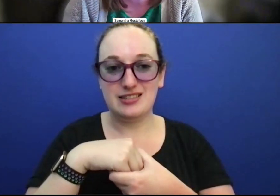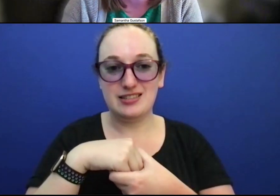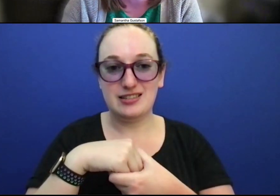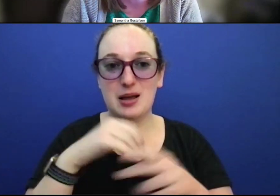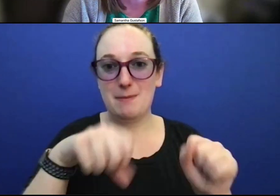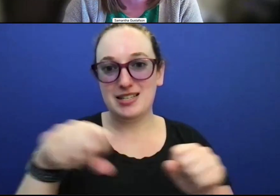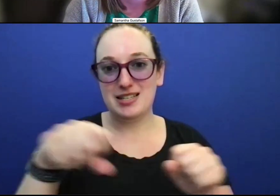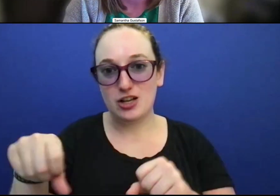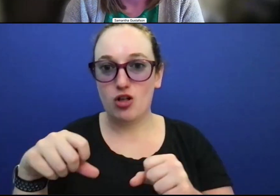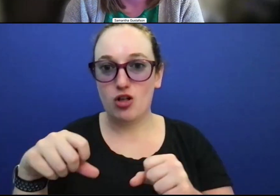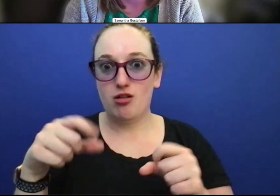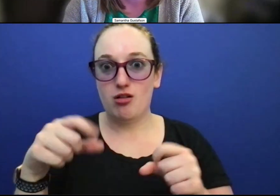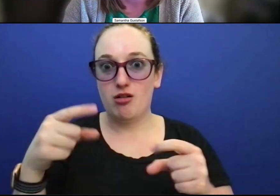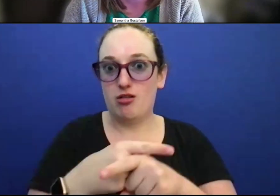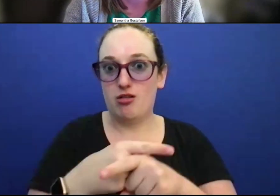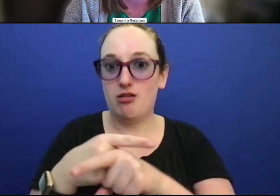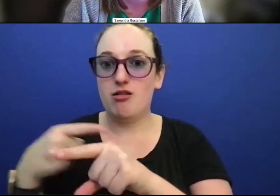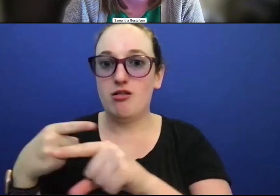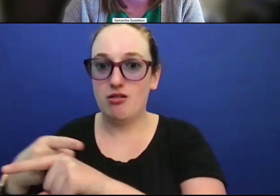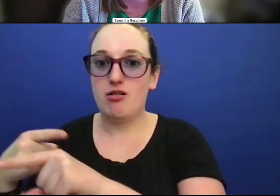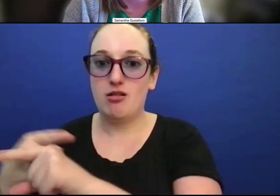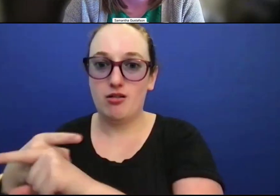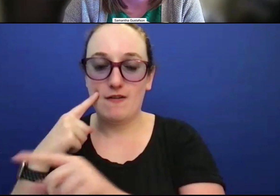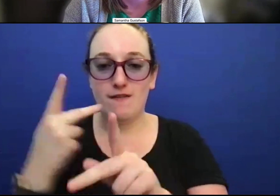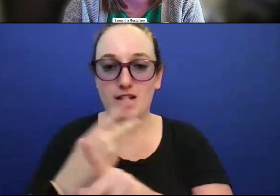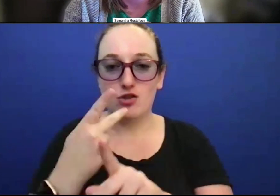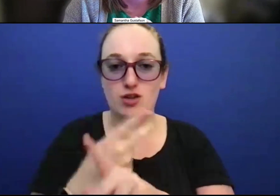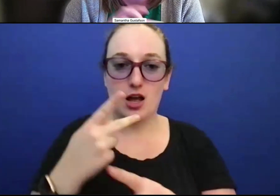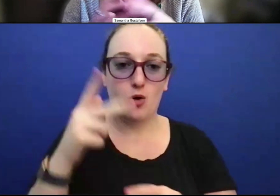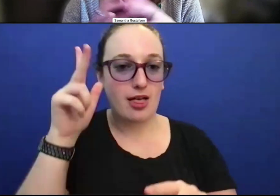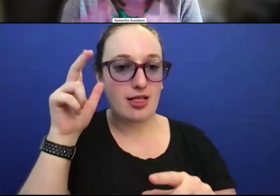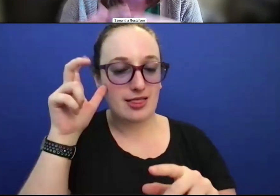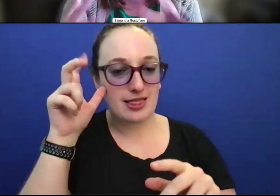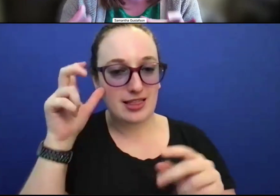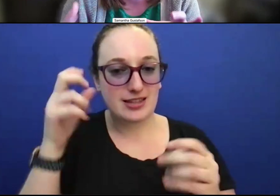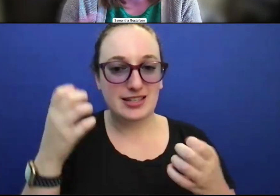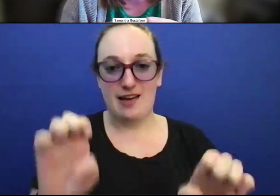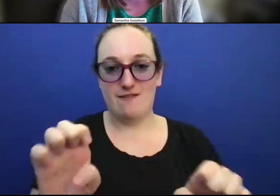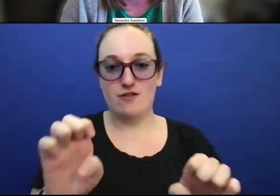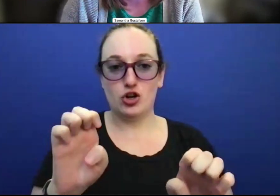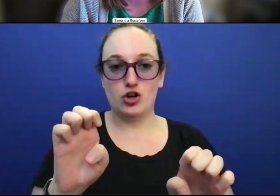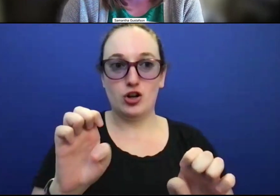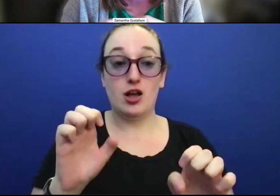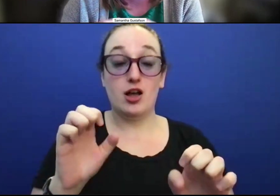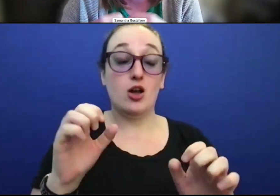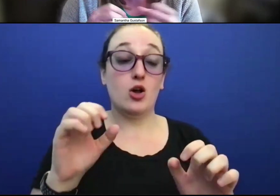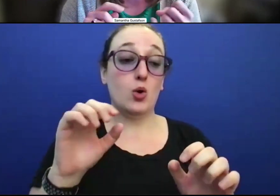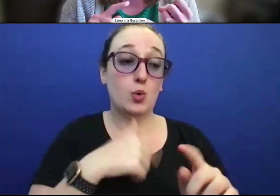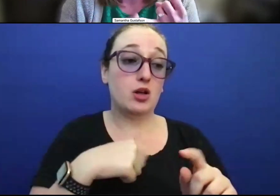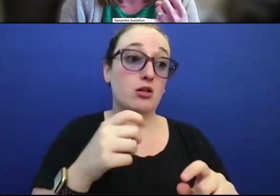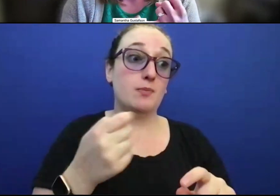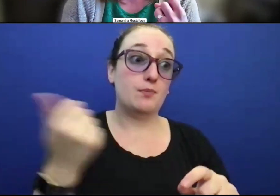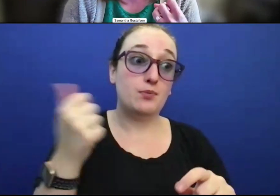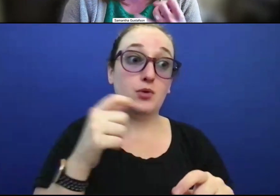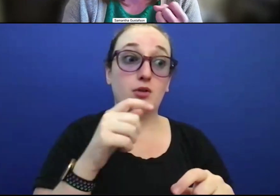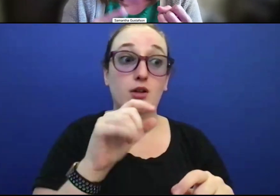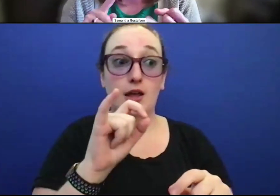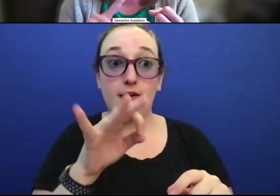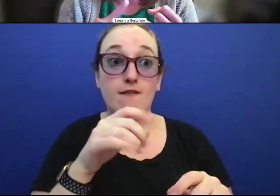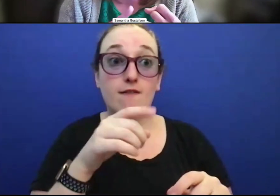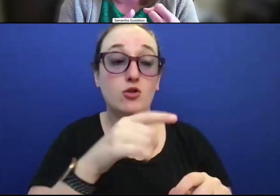potential confounds for looking at the effect of listening effort. But by the time we accounted for all of the things like age